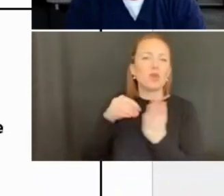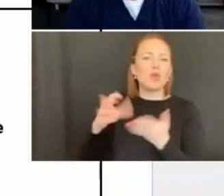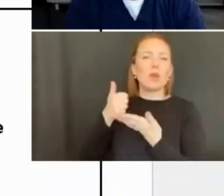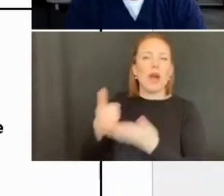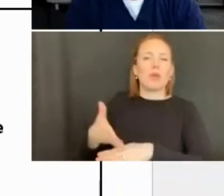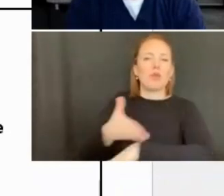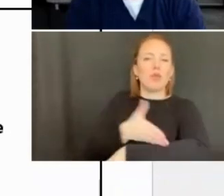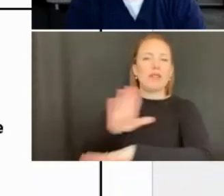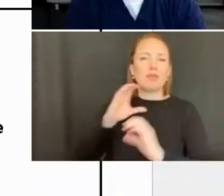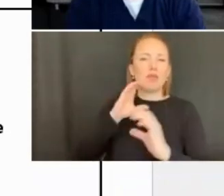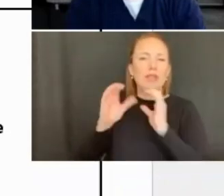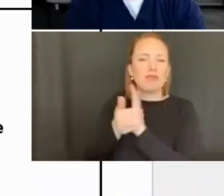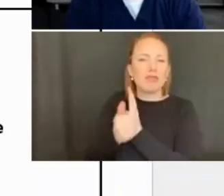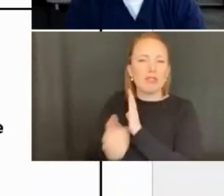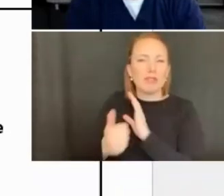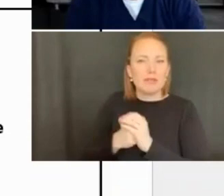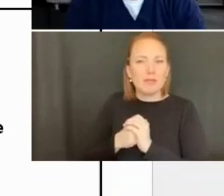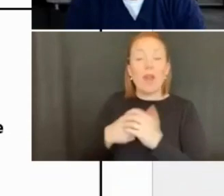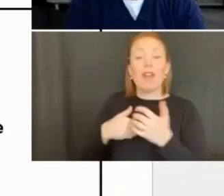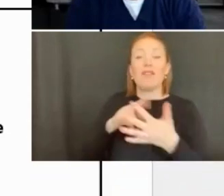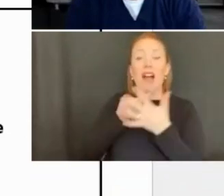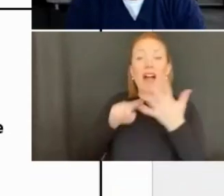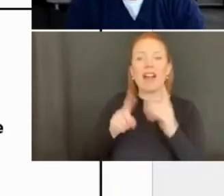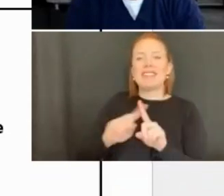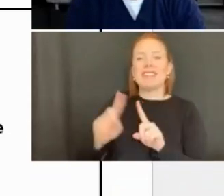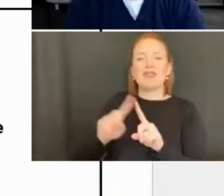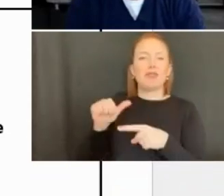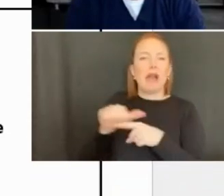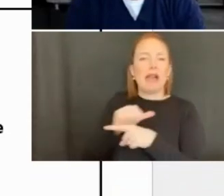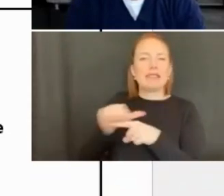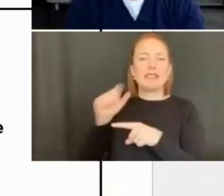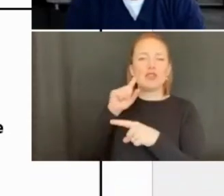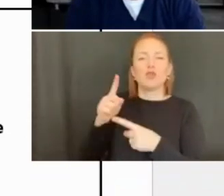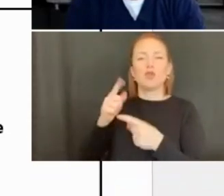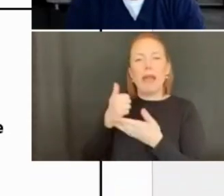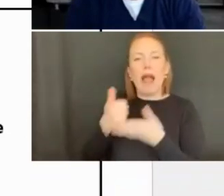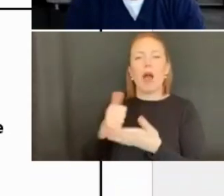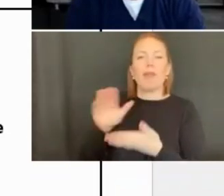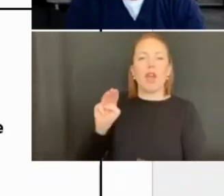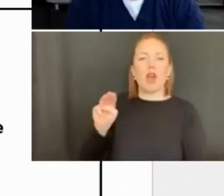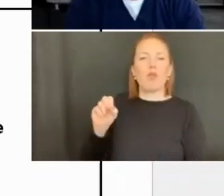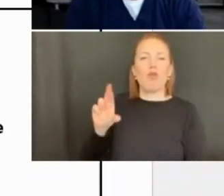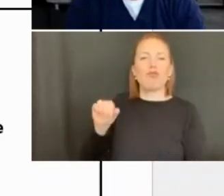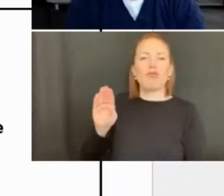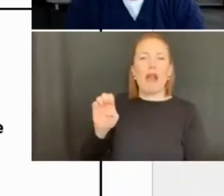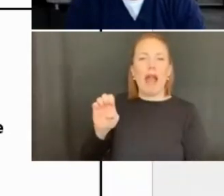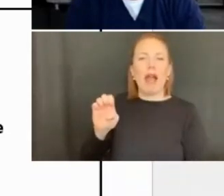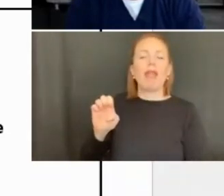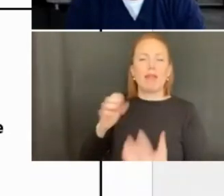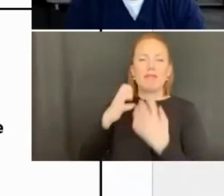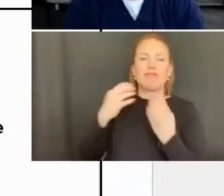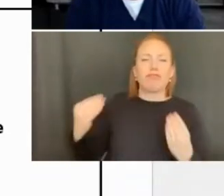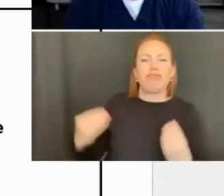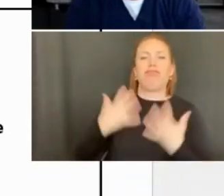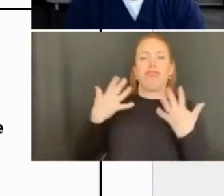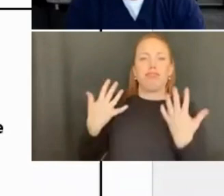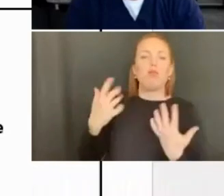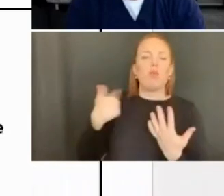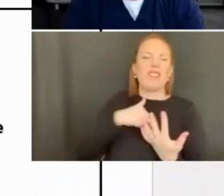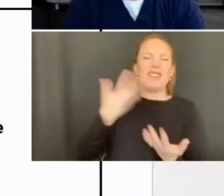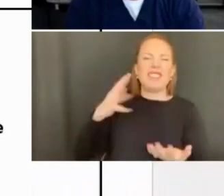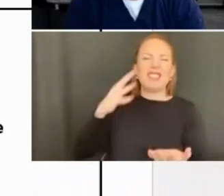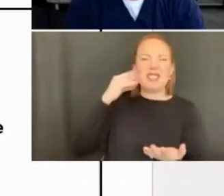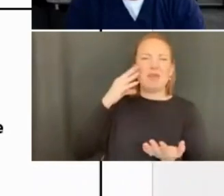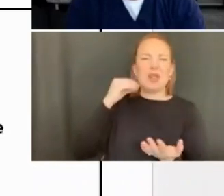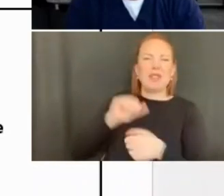5 exercises to help boost morale. Boosting morale we've gone through COVID for 2 years and we're heading in the home